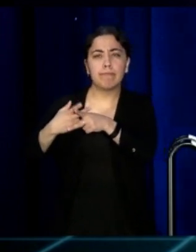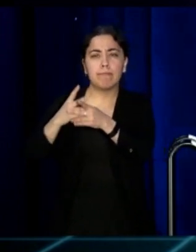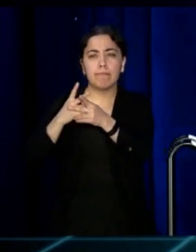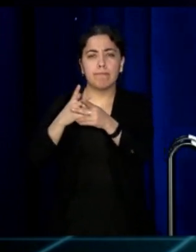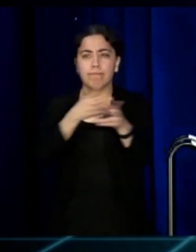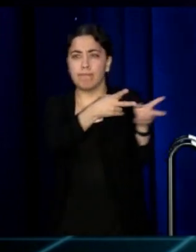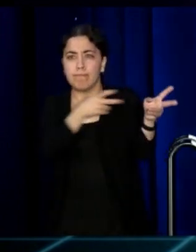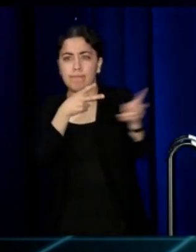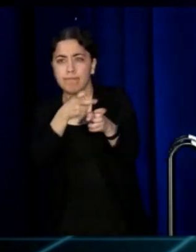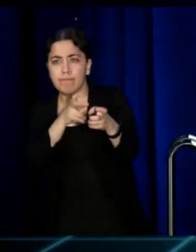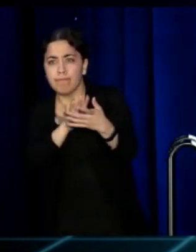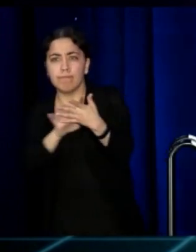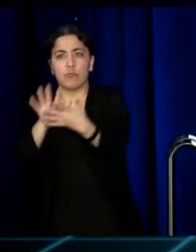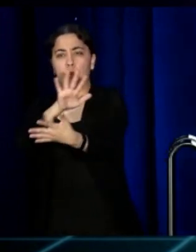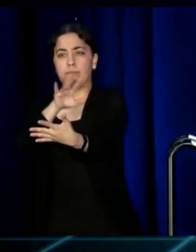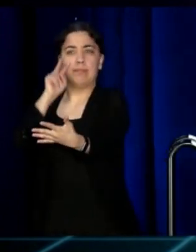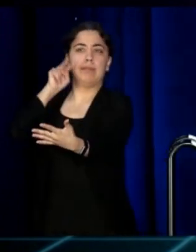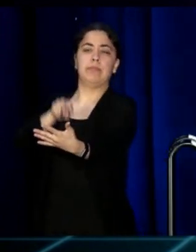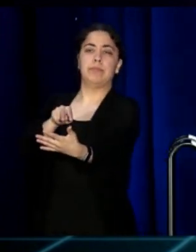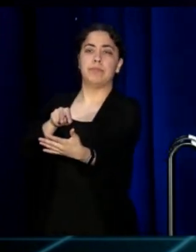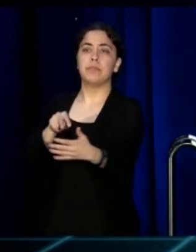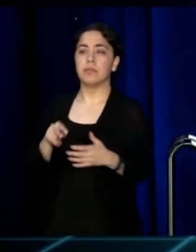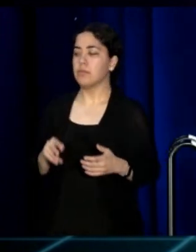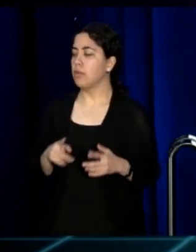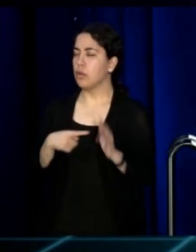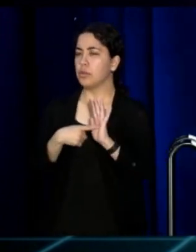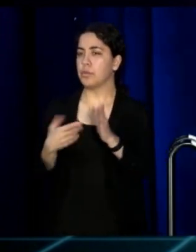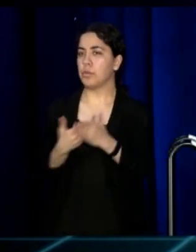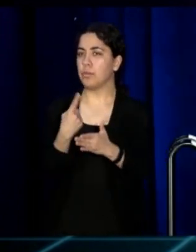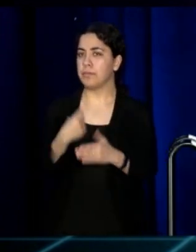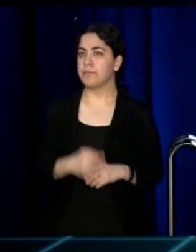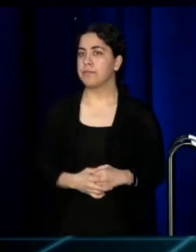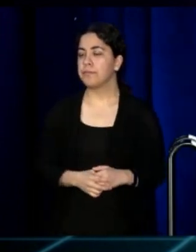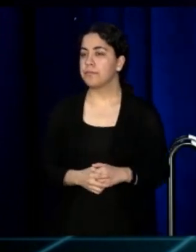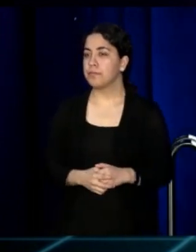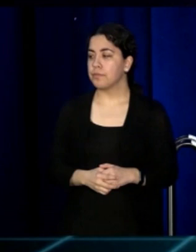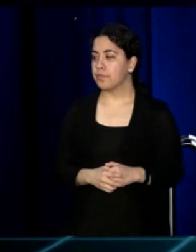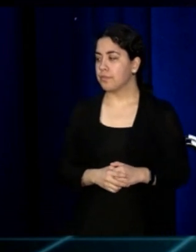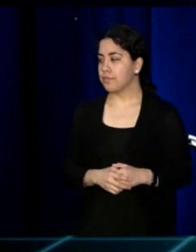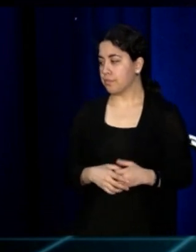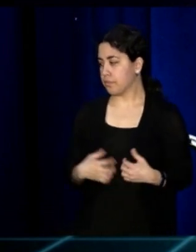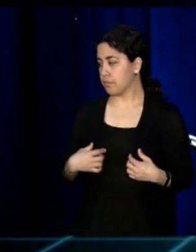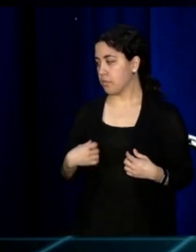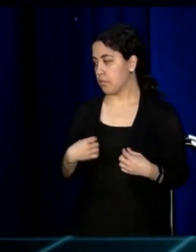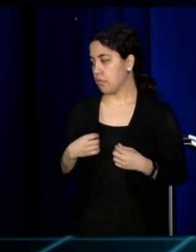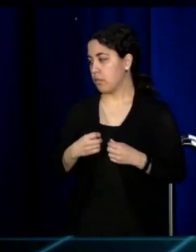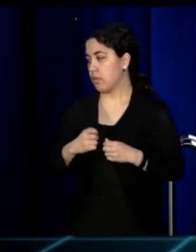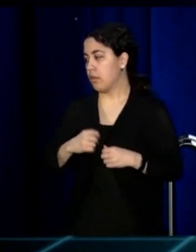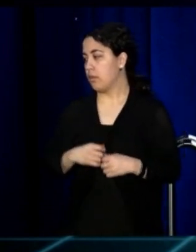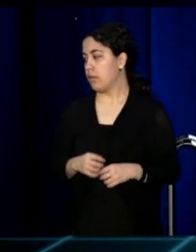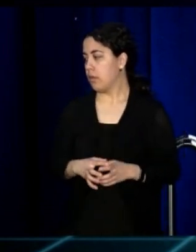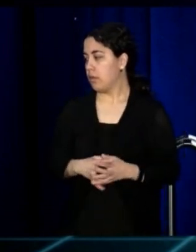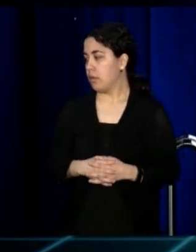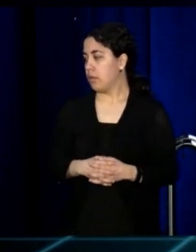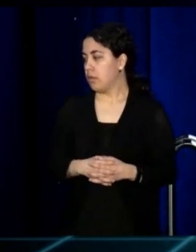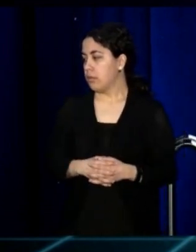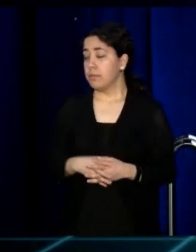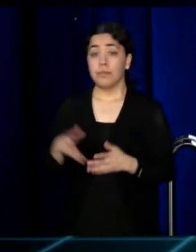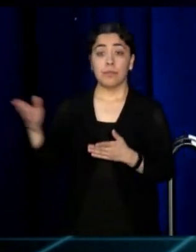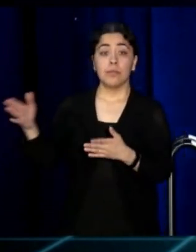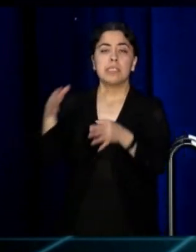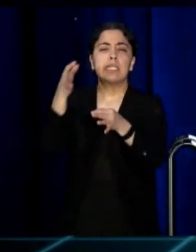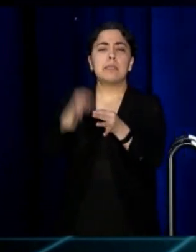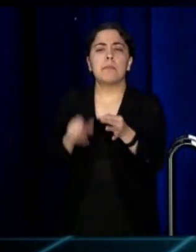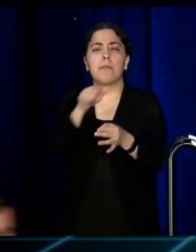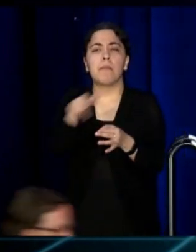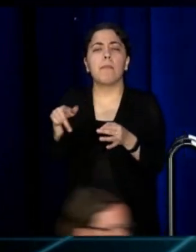abstractions that we can end up with. So let's just take a look at some of these new ones. And I have a simple app here. This is a Next app, but I